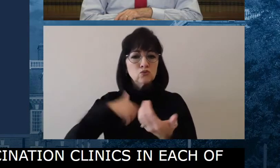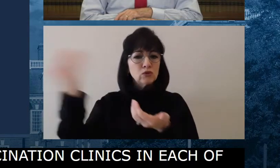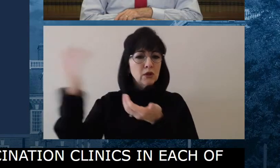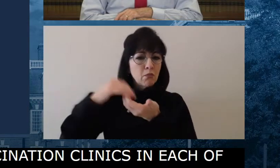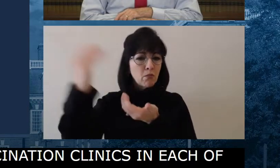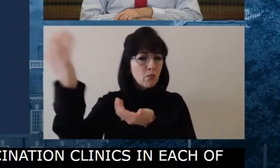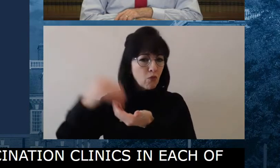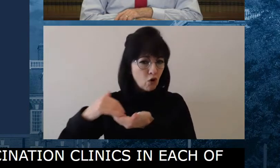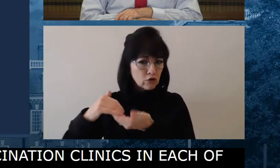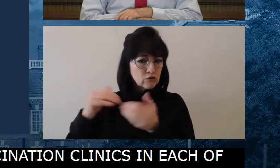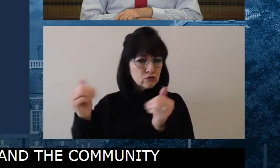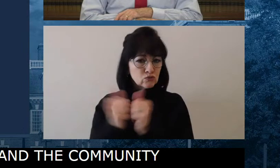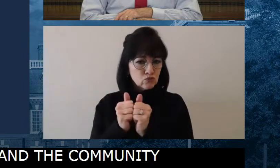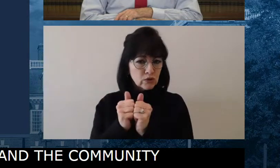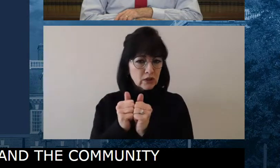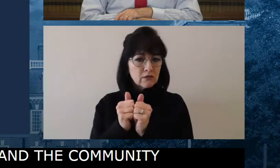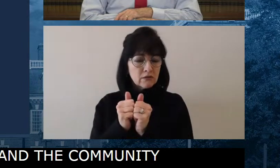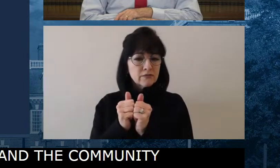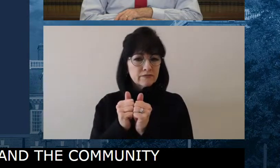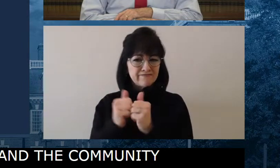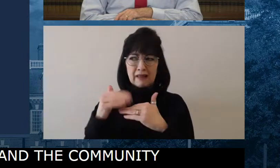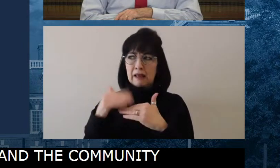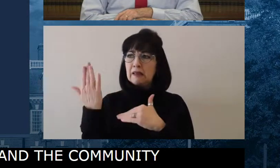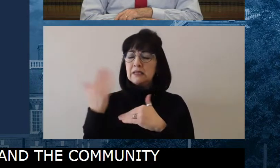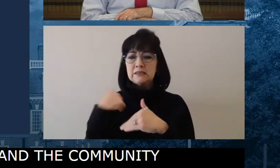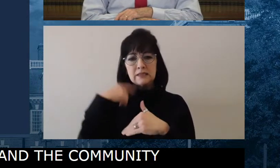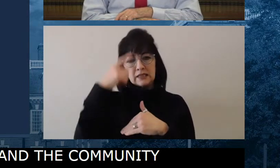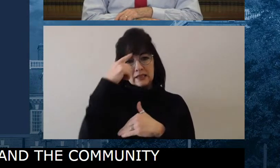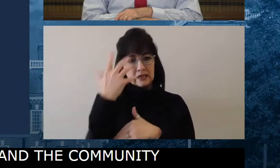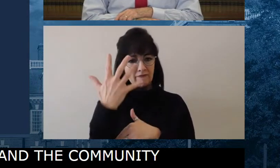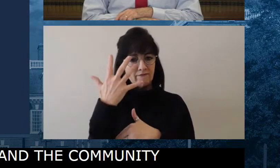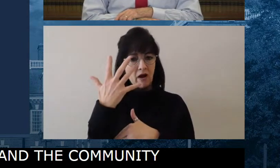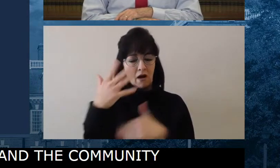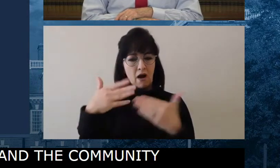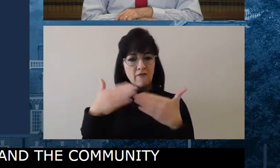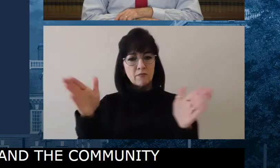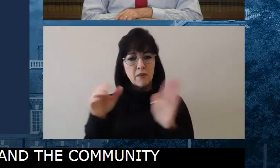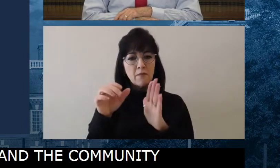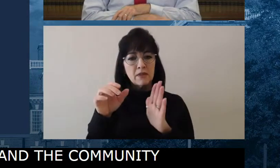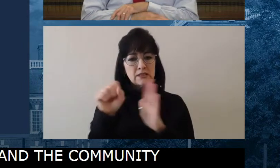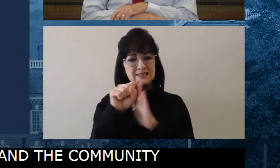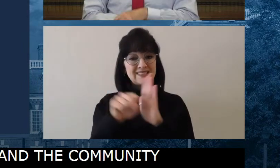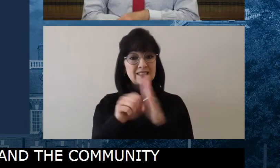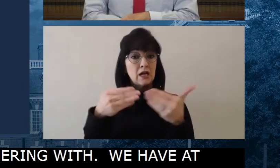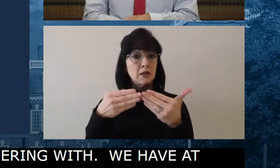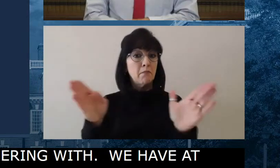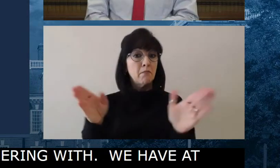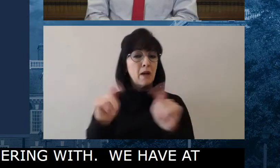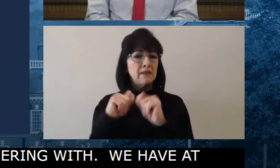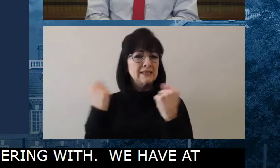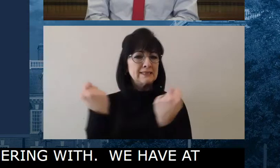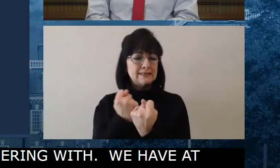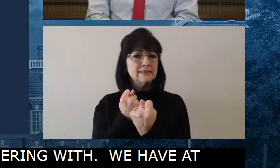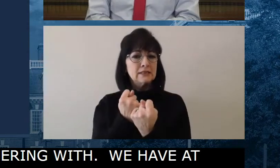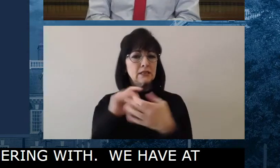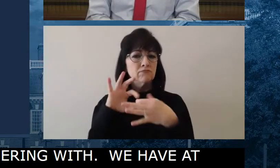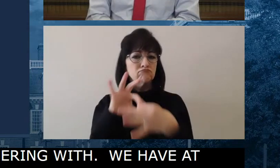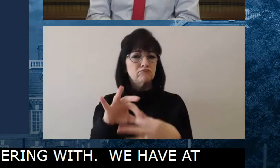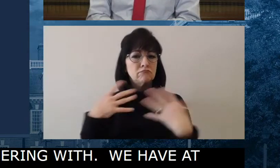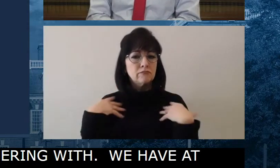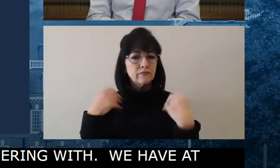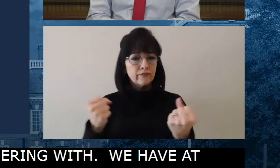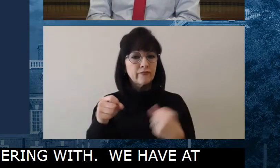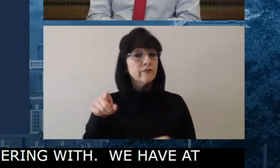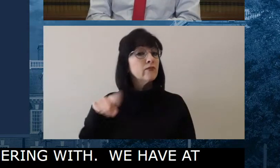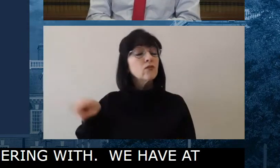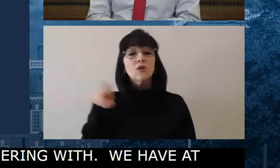have at least 5 state public health teams that are going out to see those seniors that